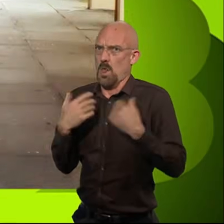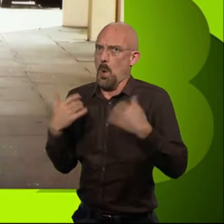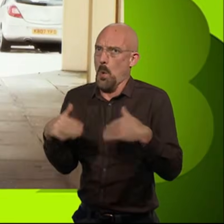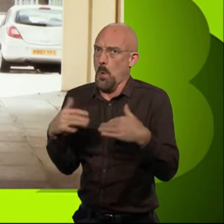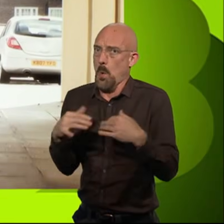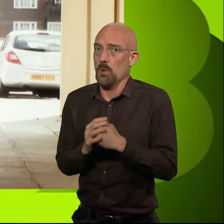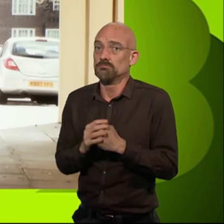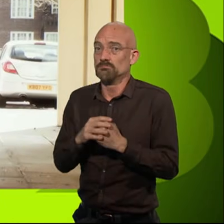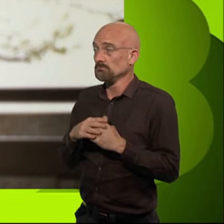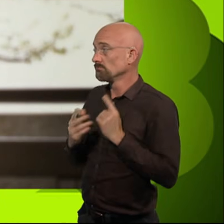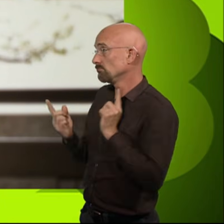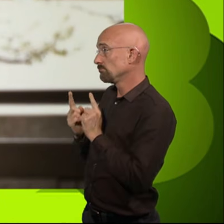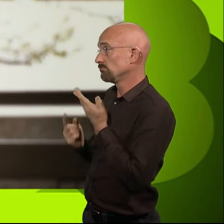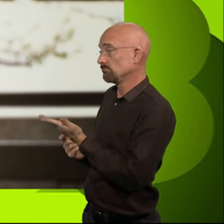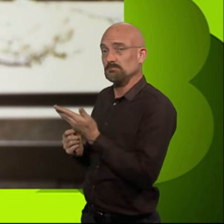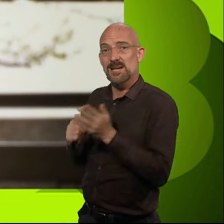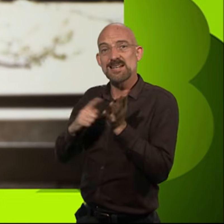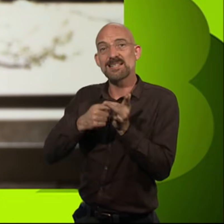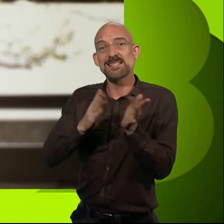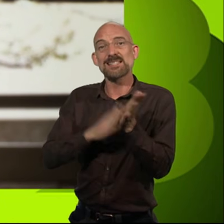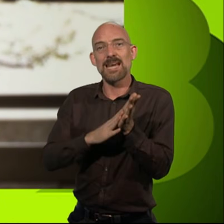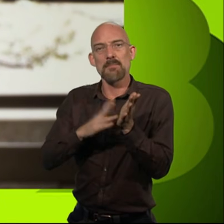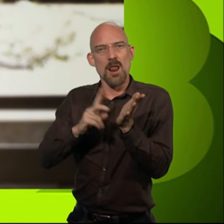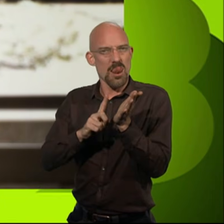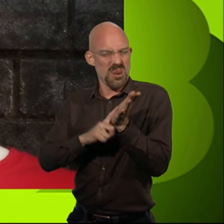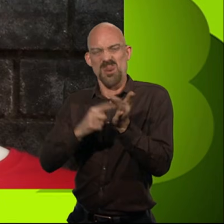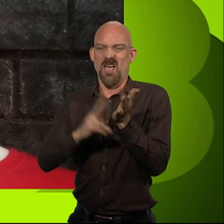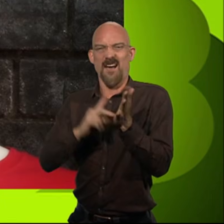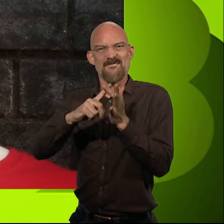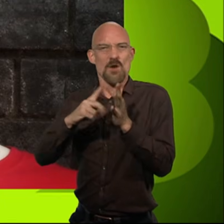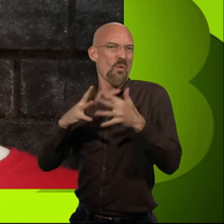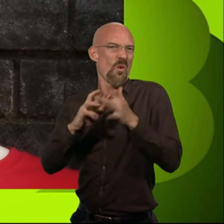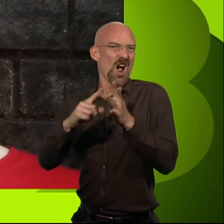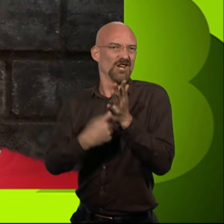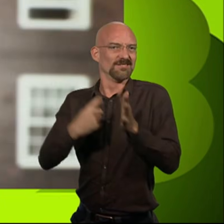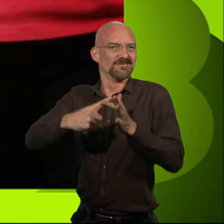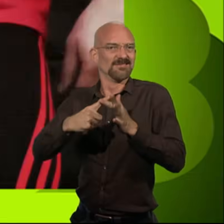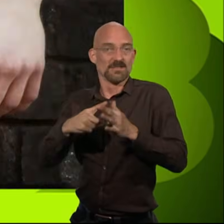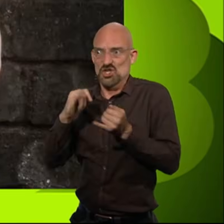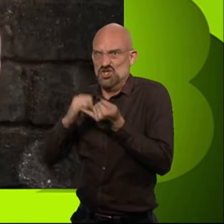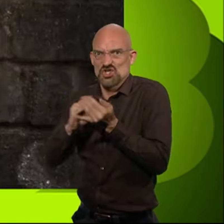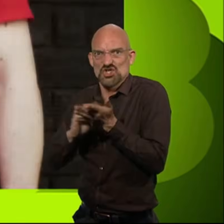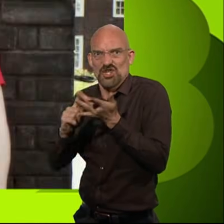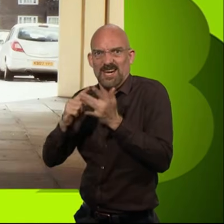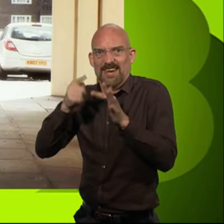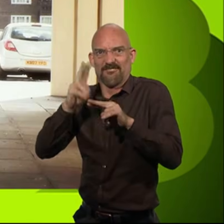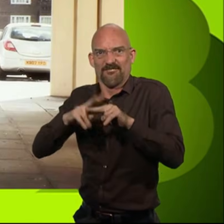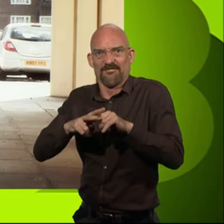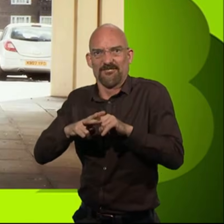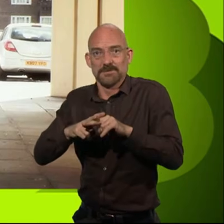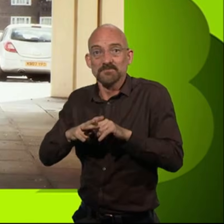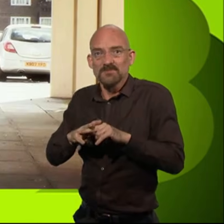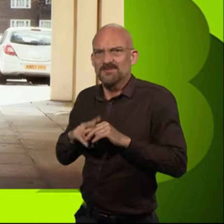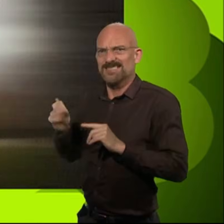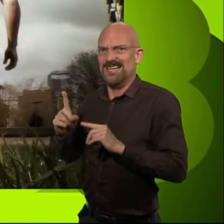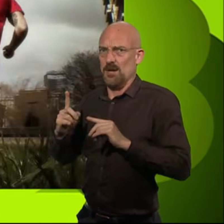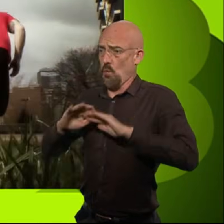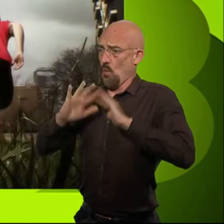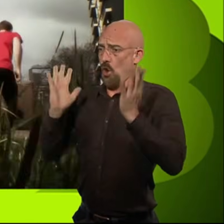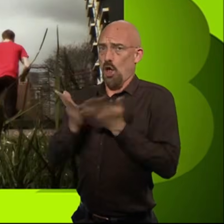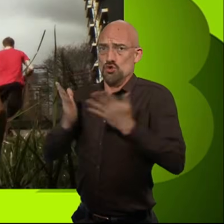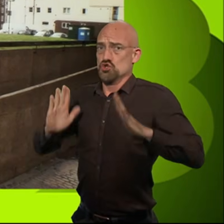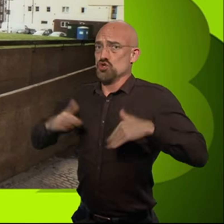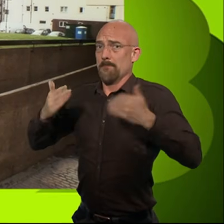muscles. Meet Tim Livewire Sheath. He's the world champion free runner, and he has an amazing body.